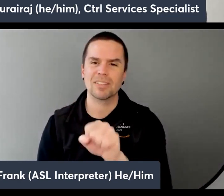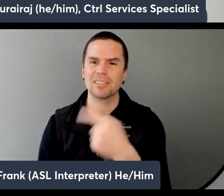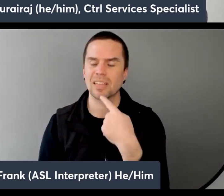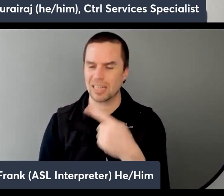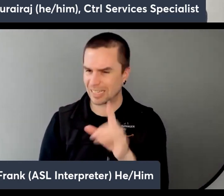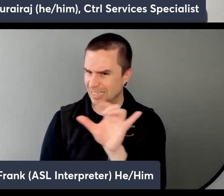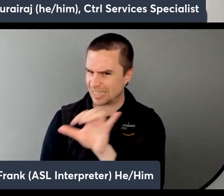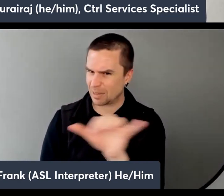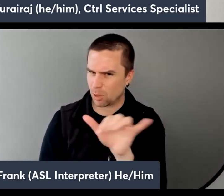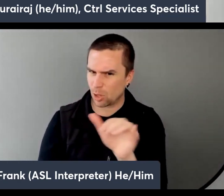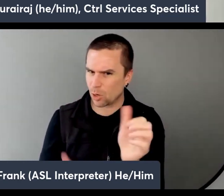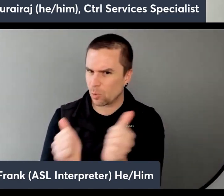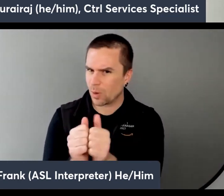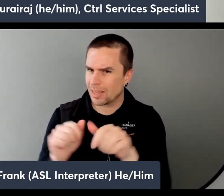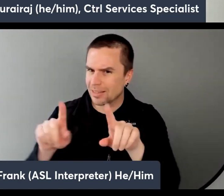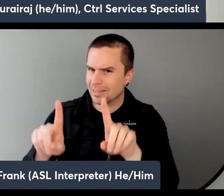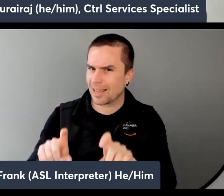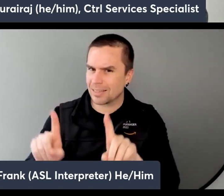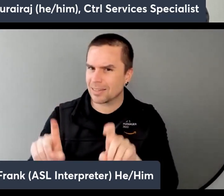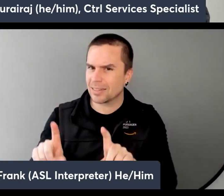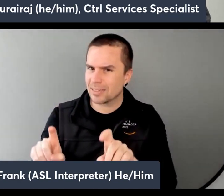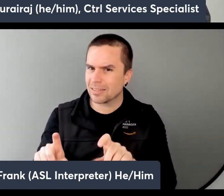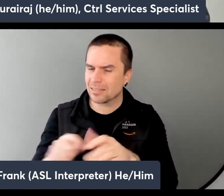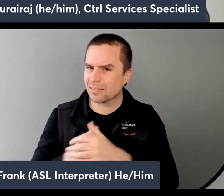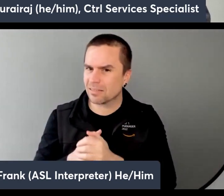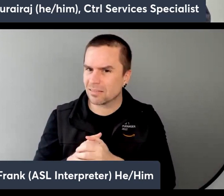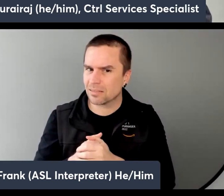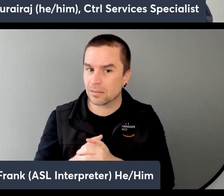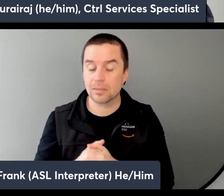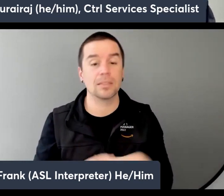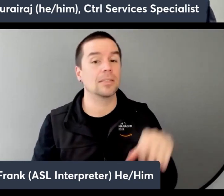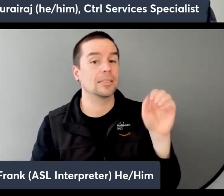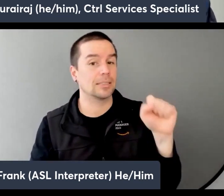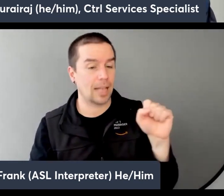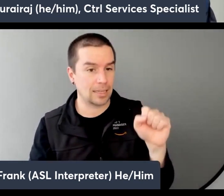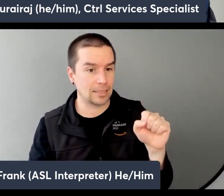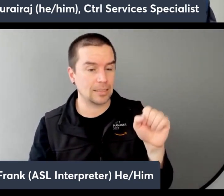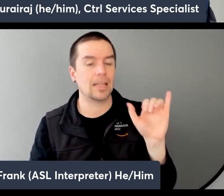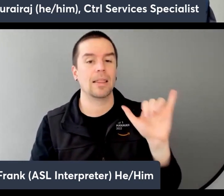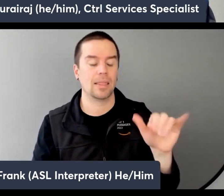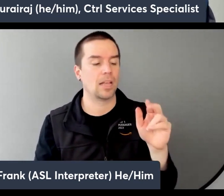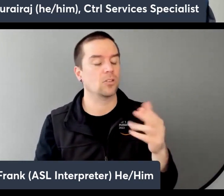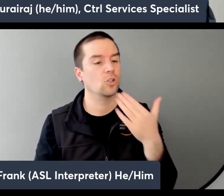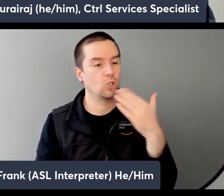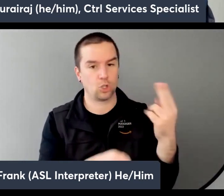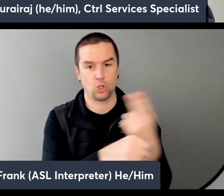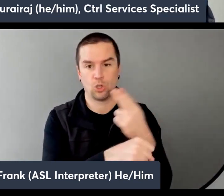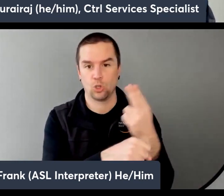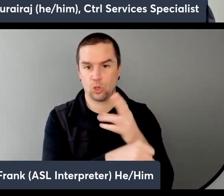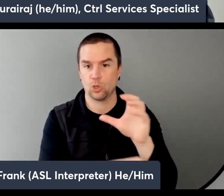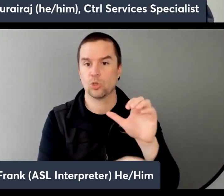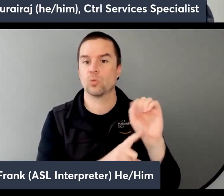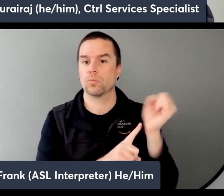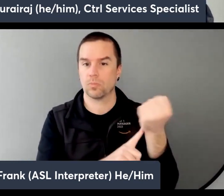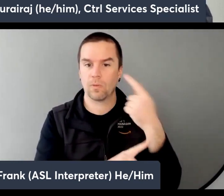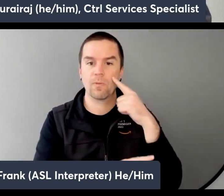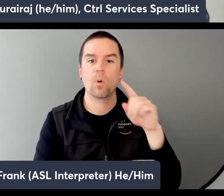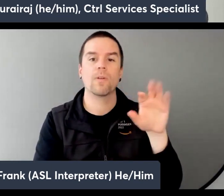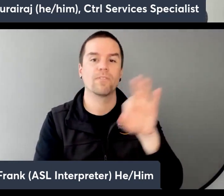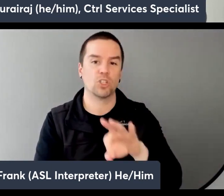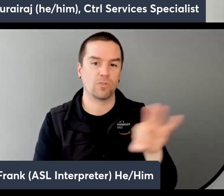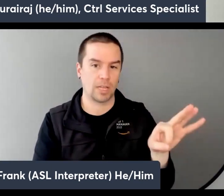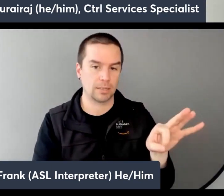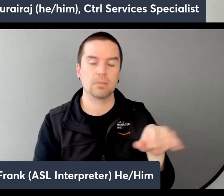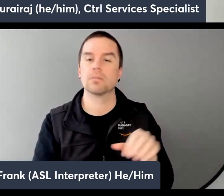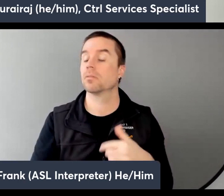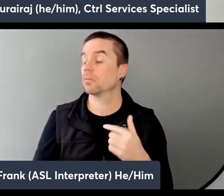testing? Like, is that yeah, okay? that's So I could definitely a prominent use case for feature flags. awesome. So I